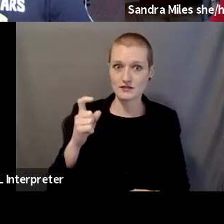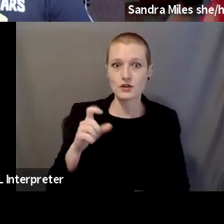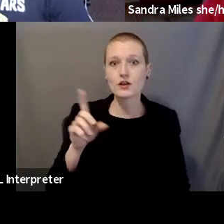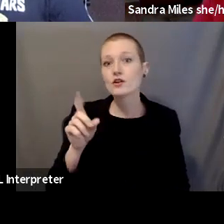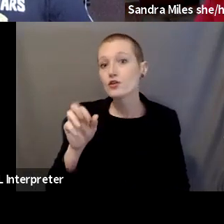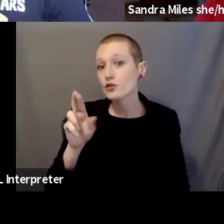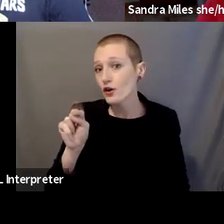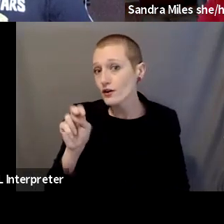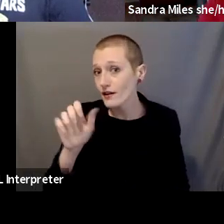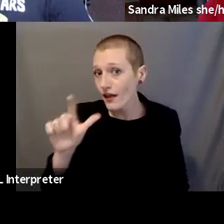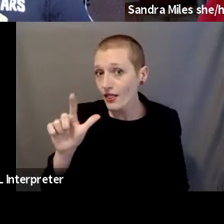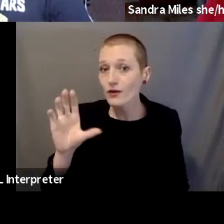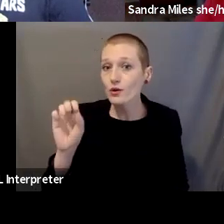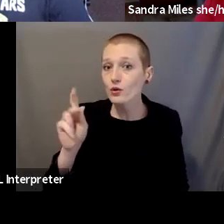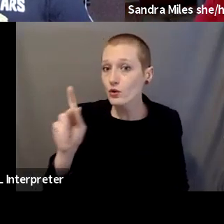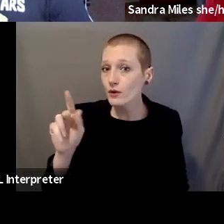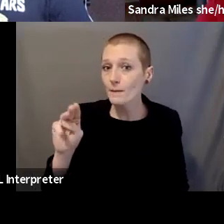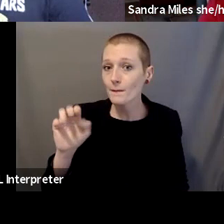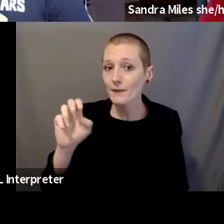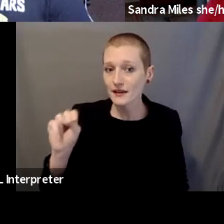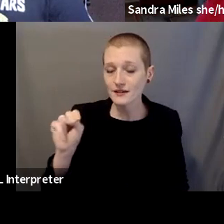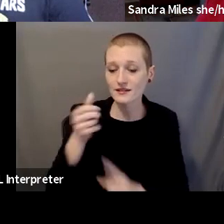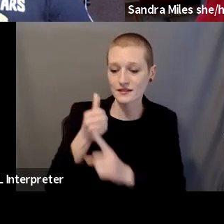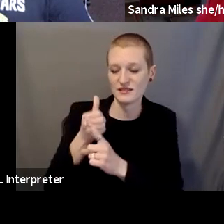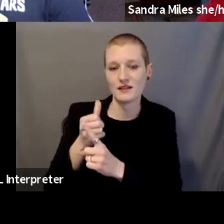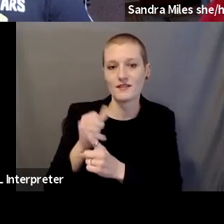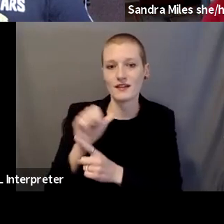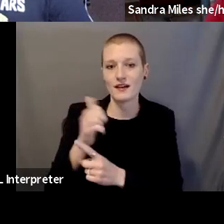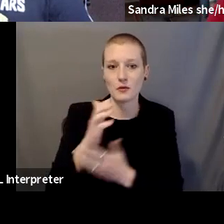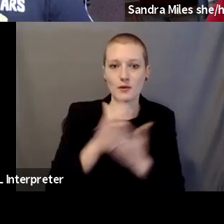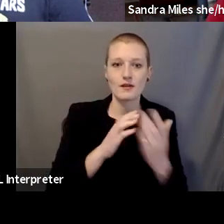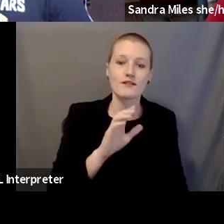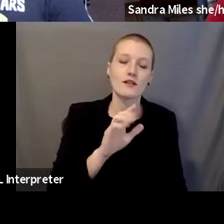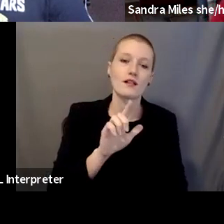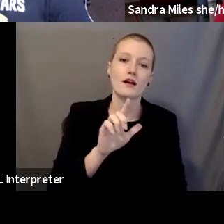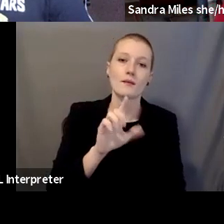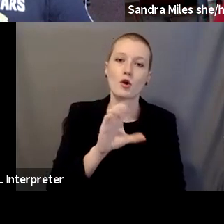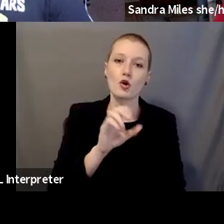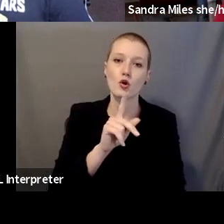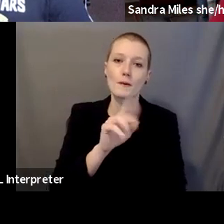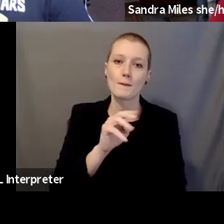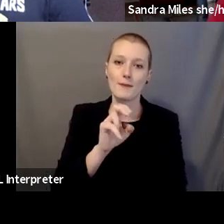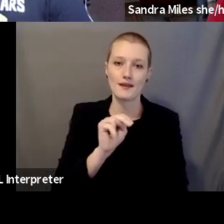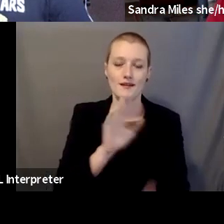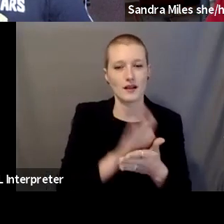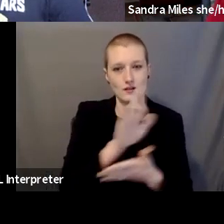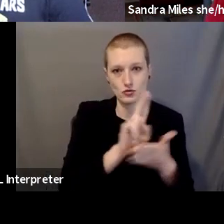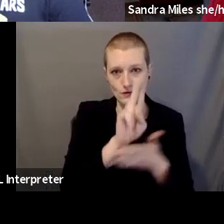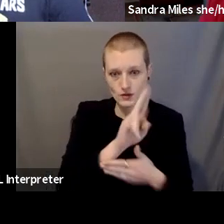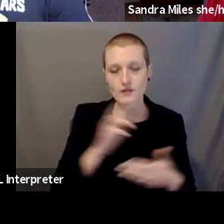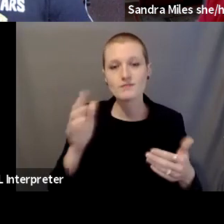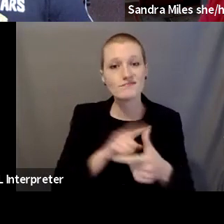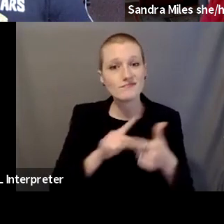Cookman, who was, you know, the other part of the Bethune-Cookman College, or now University. A. Philip